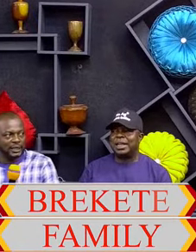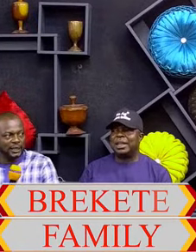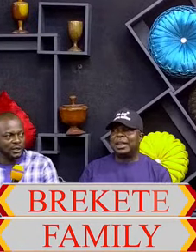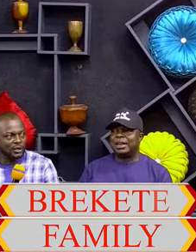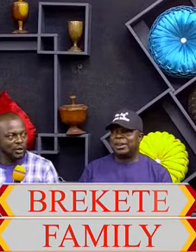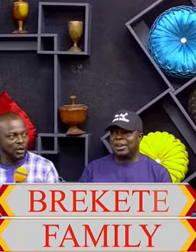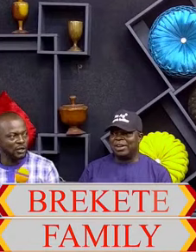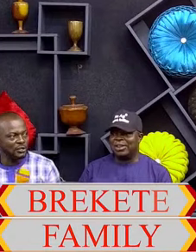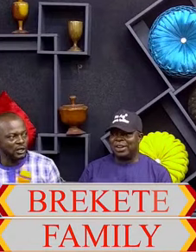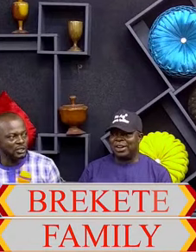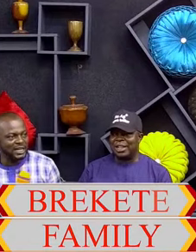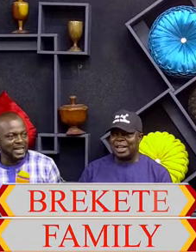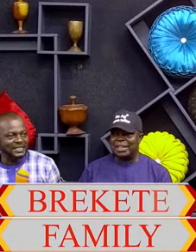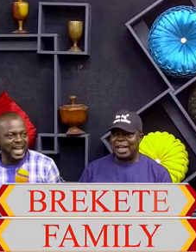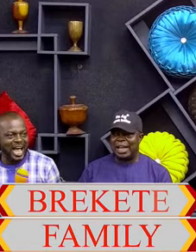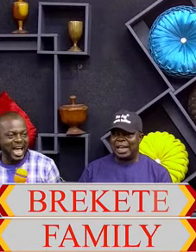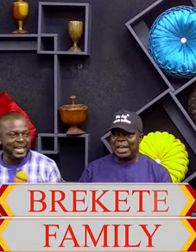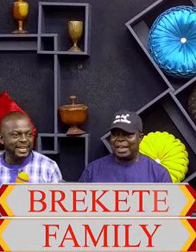morning, ge.